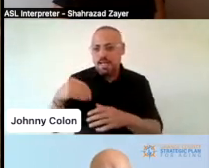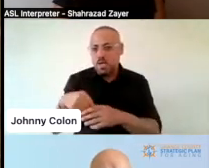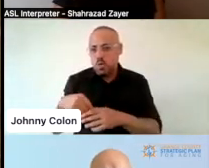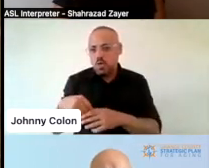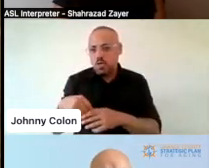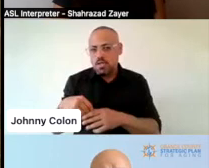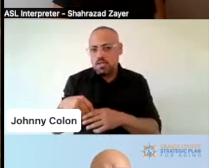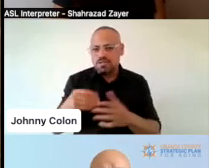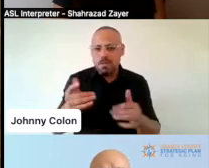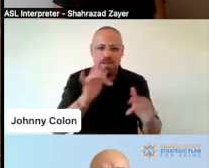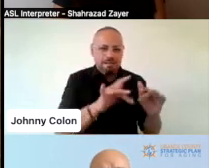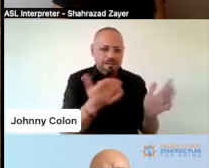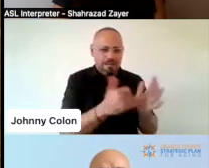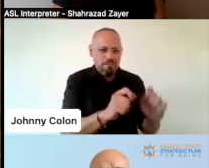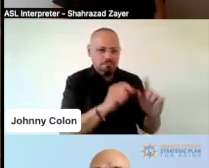here.